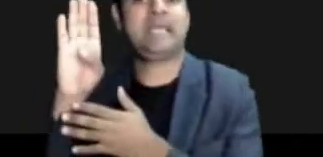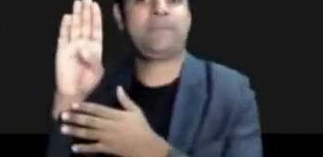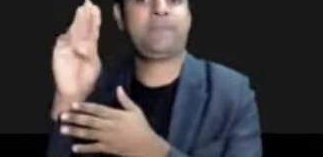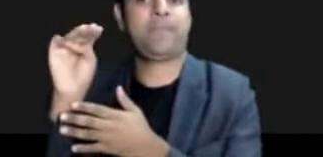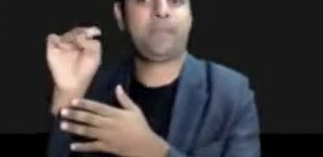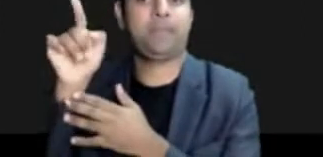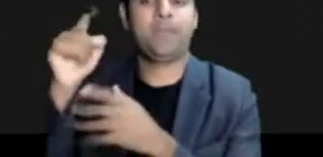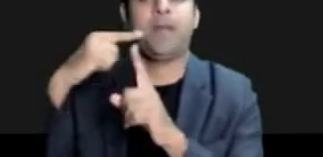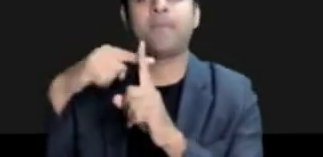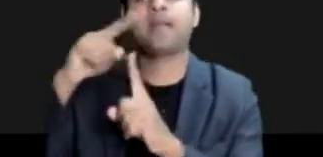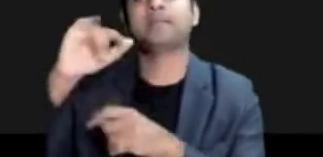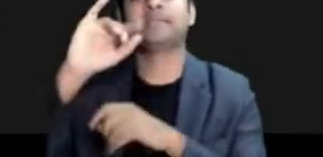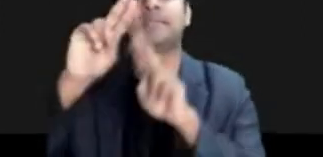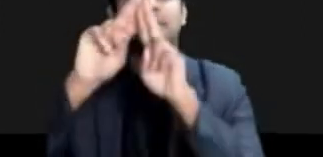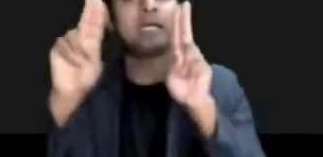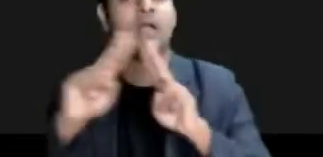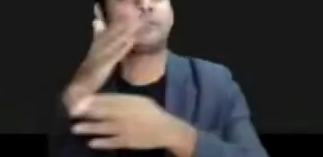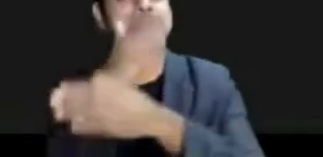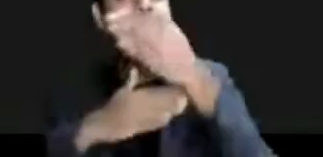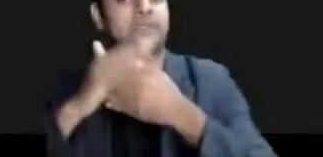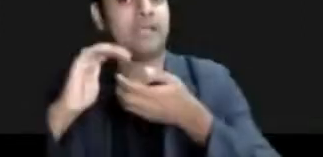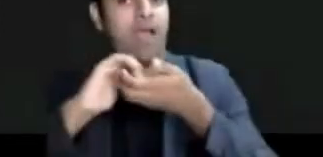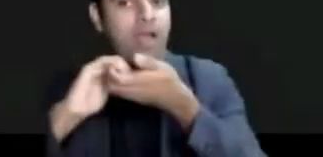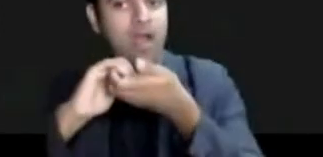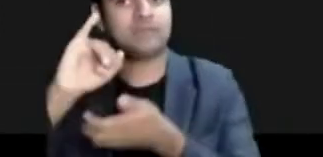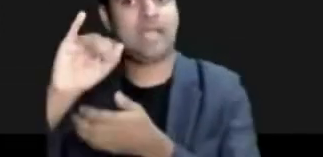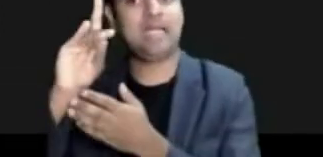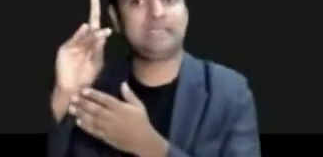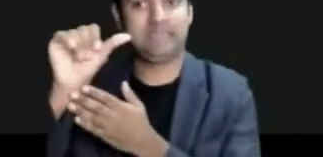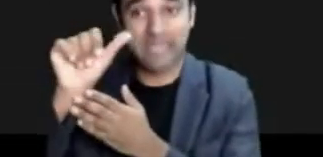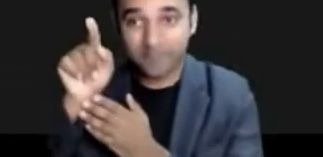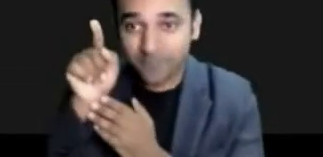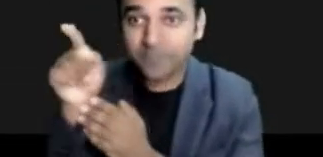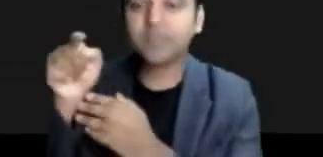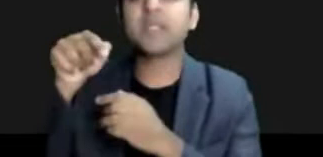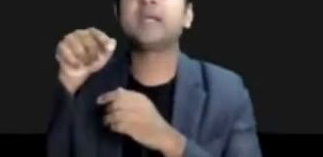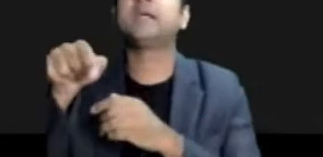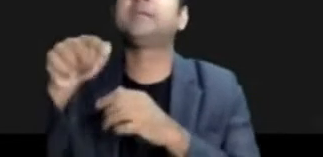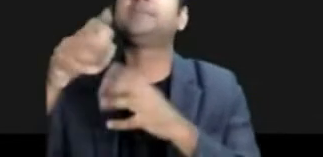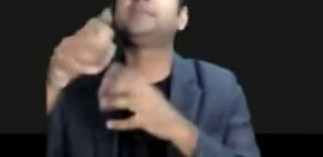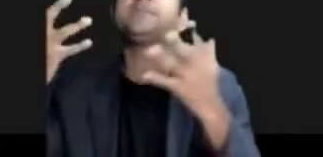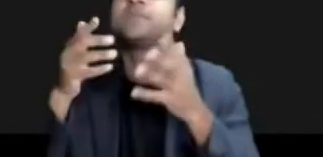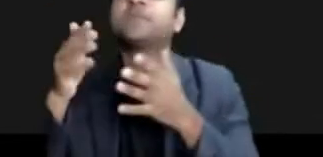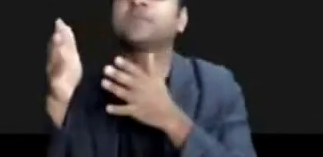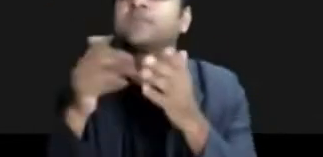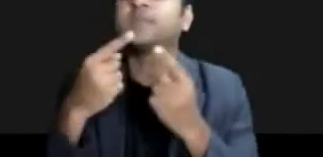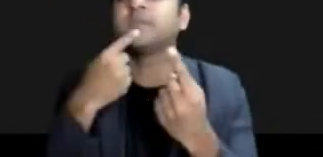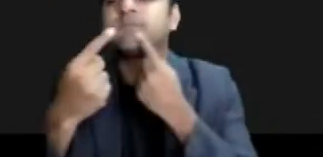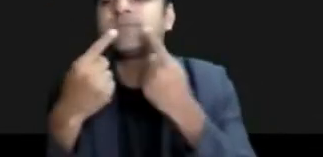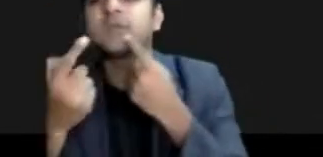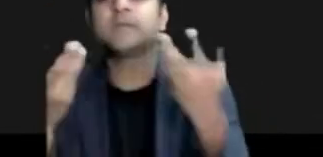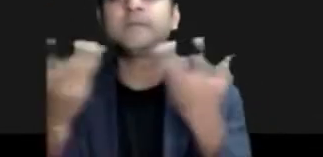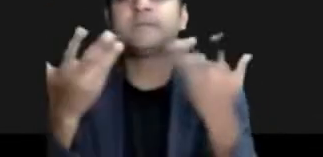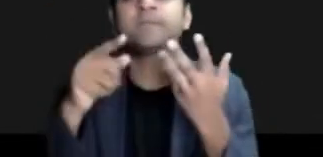Africa. We will try during this event to establish and identify potential gaps